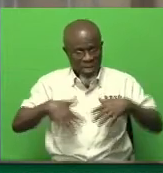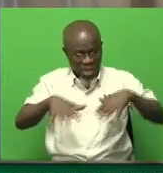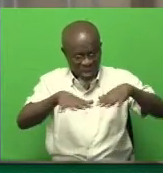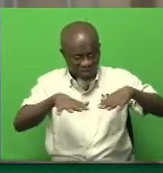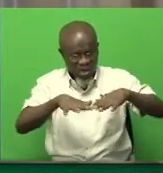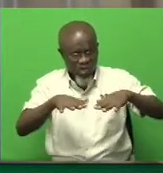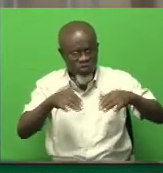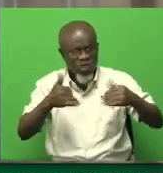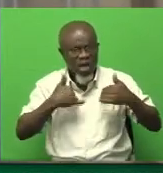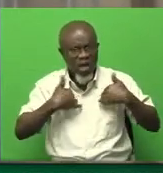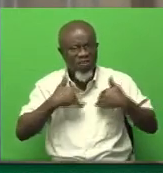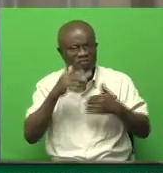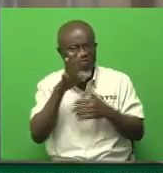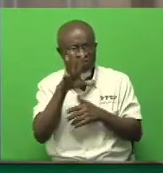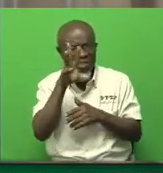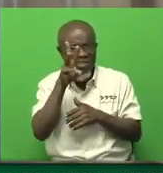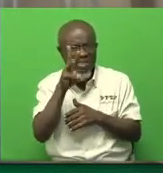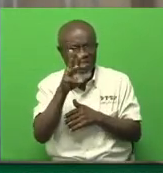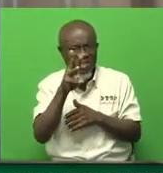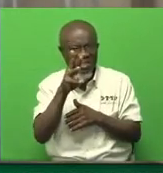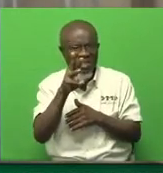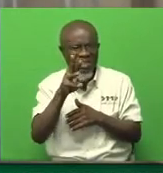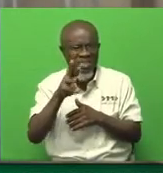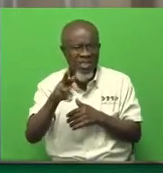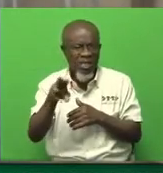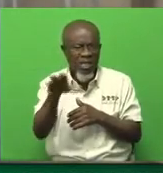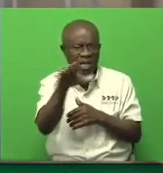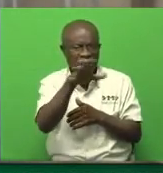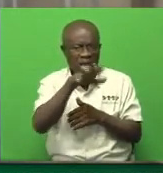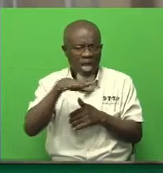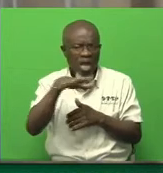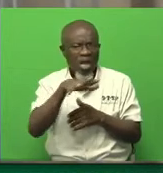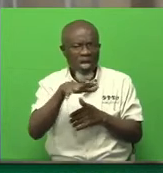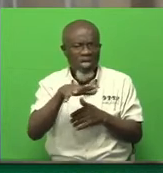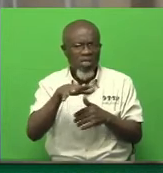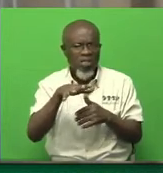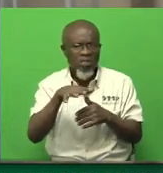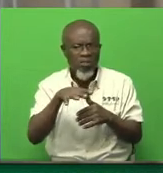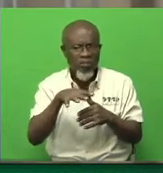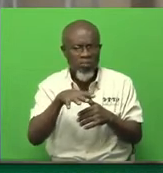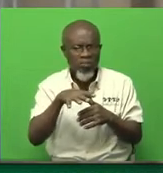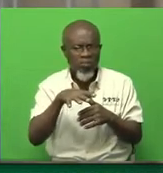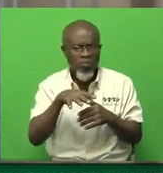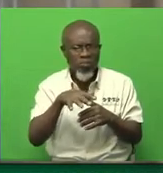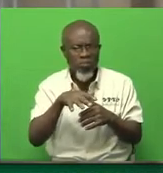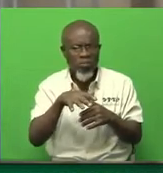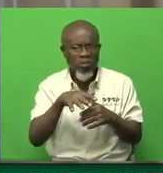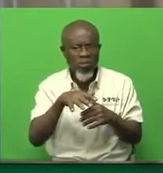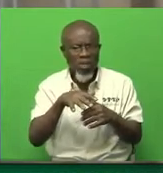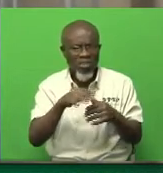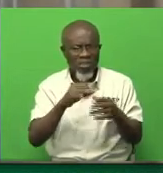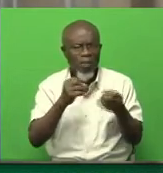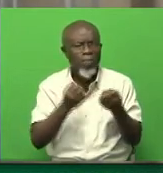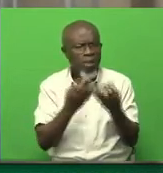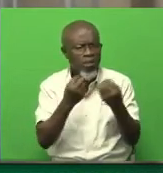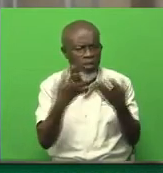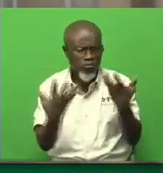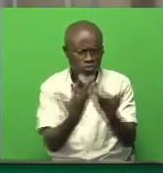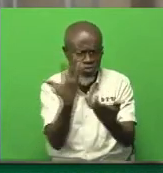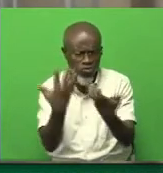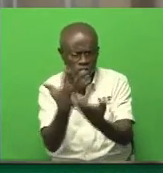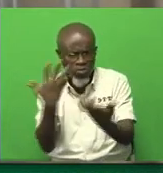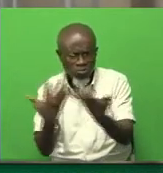56 square kilometers much of a rural bushy and with poor infrastructure thanks to this government and high unemployment